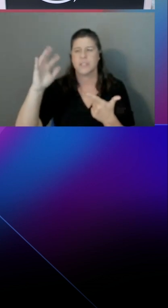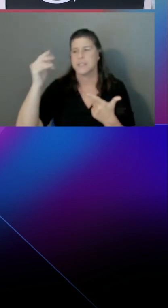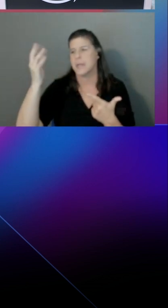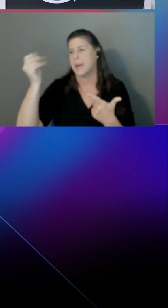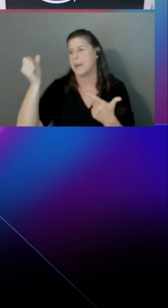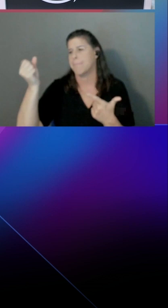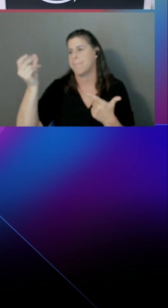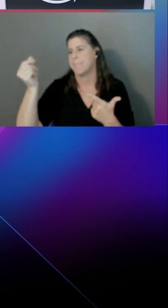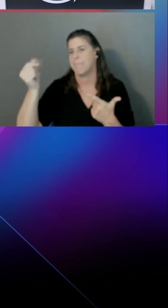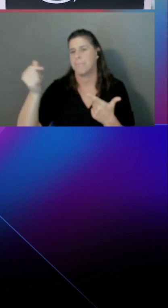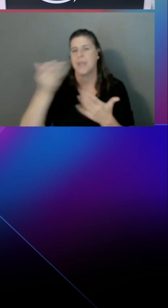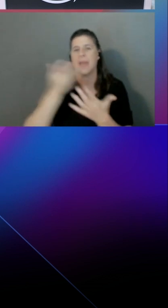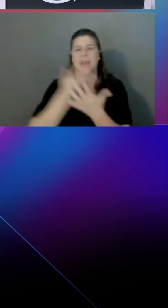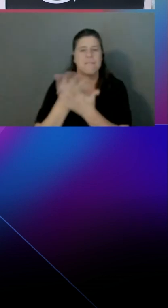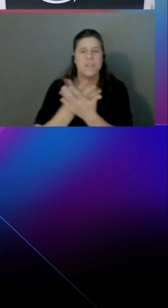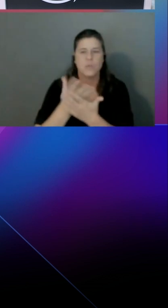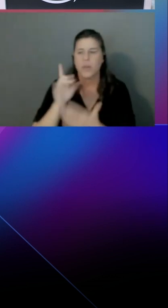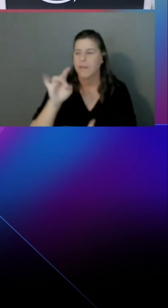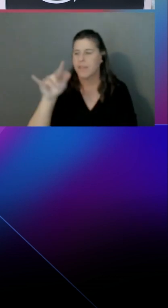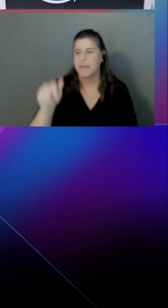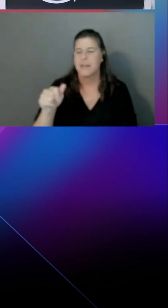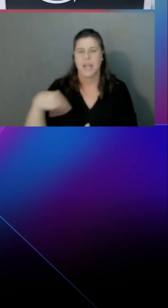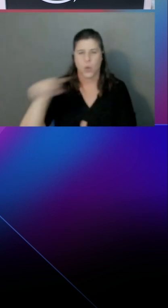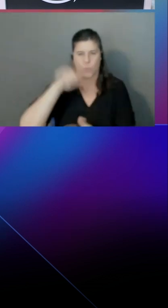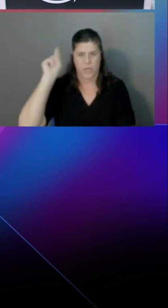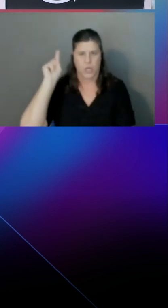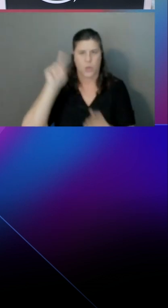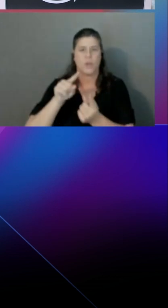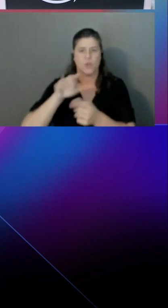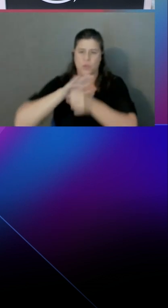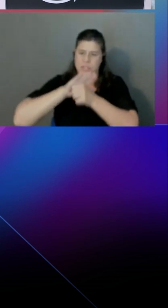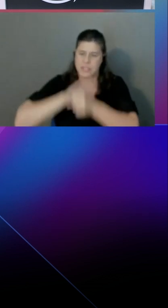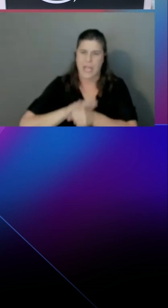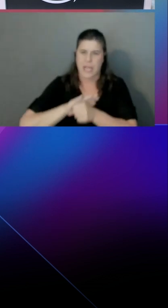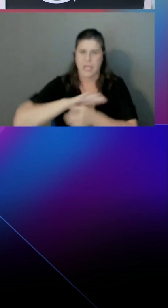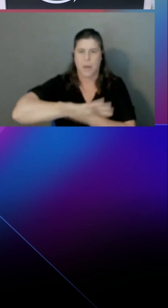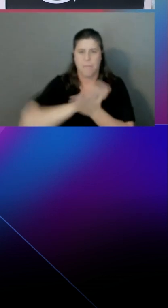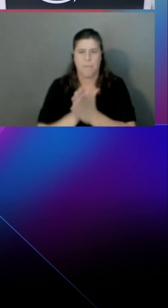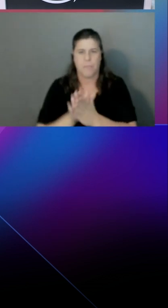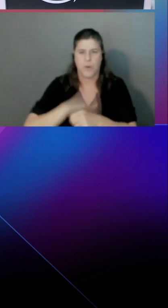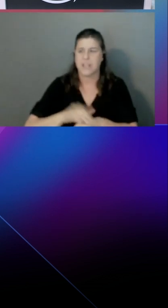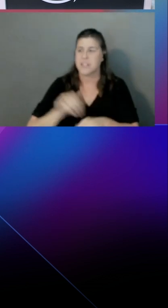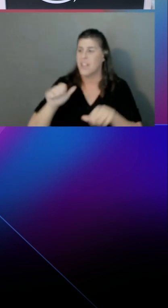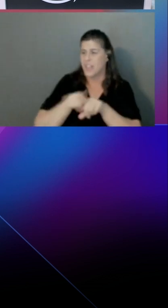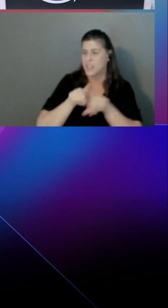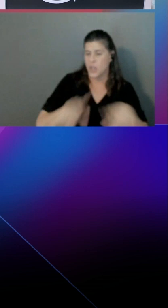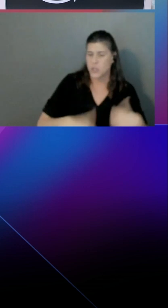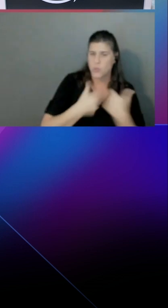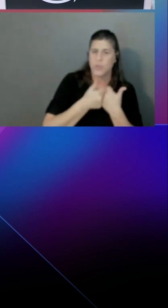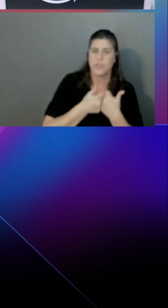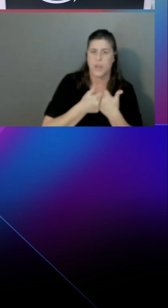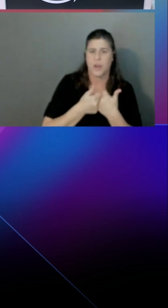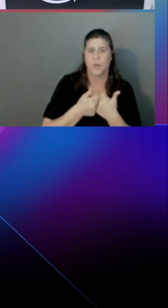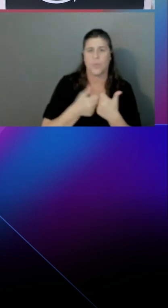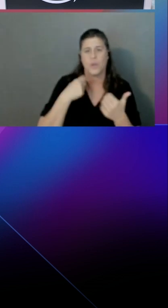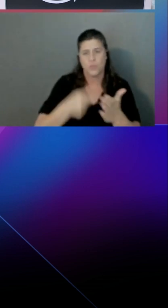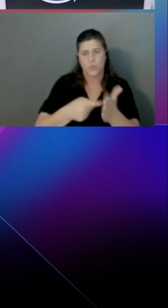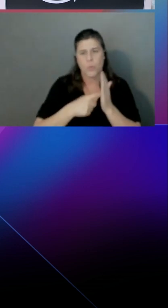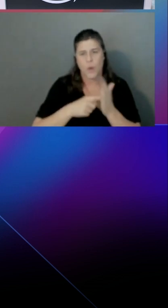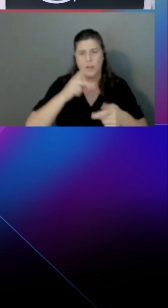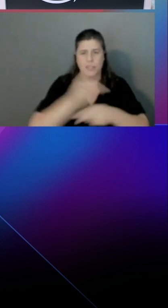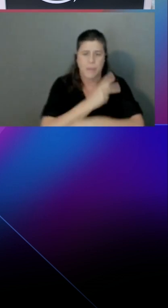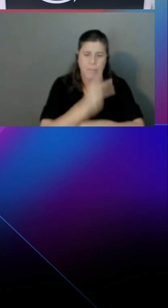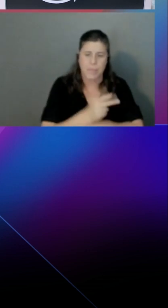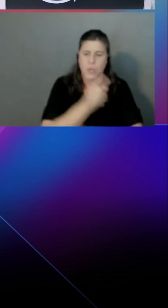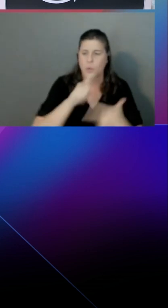filtering of the data that we can reduce and compress. Which is also a challenge, which requires compute, which requires either processing on the edge